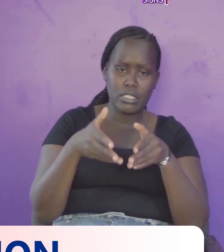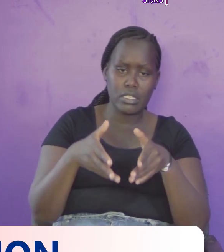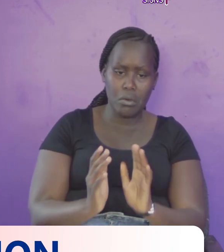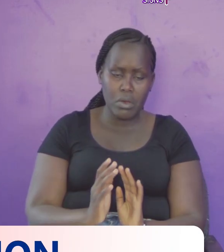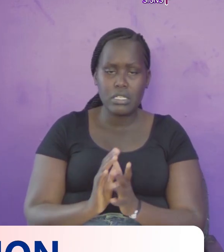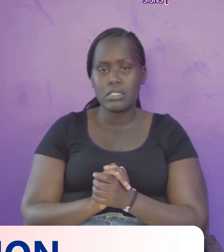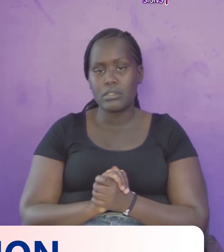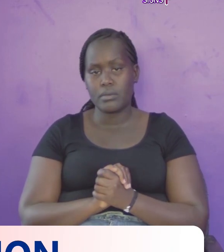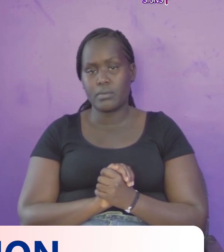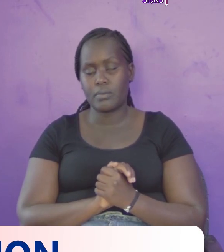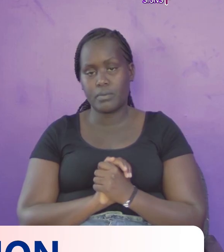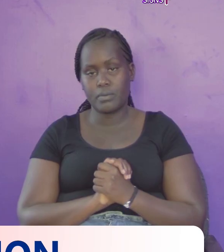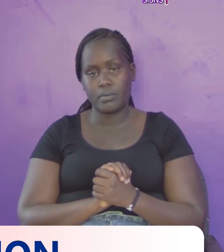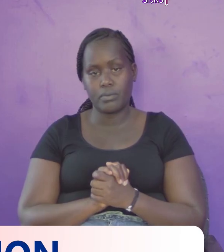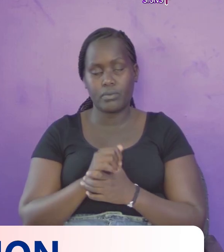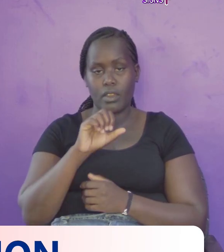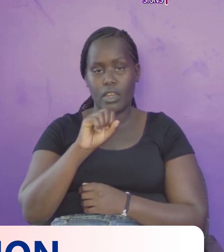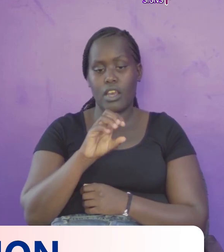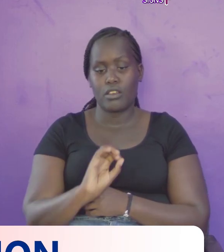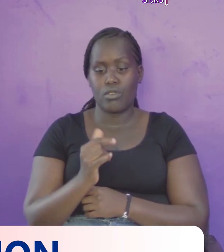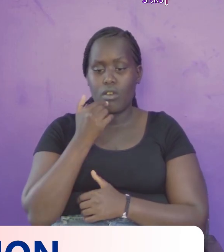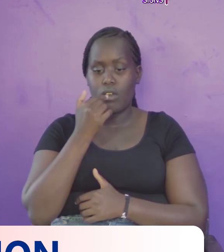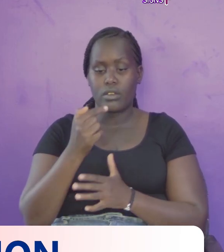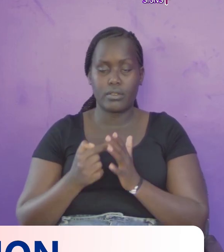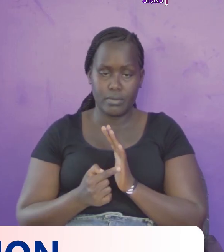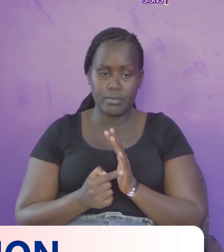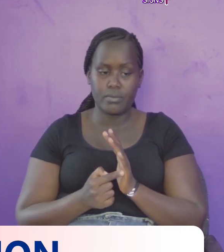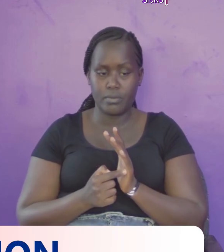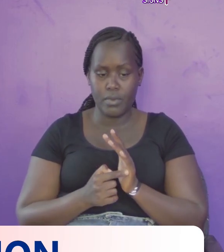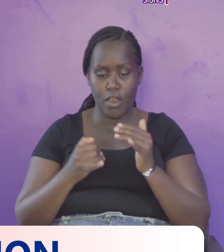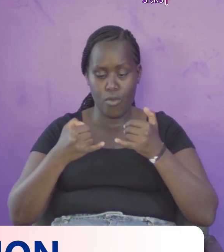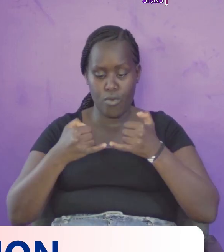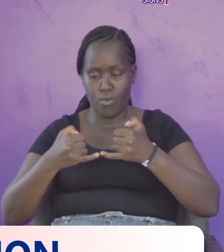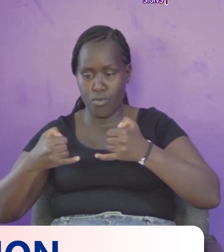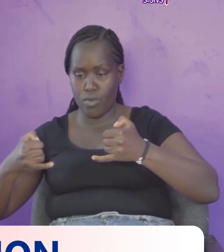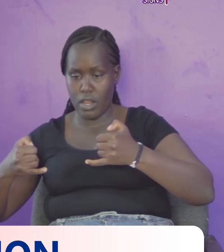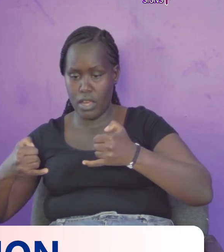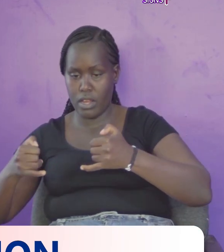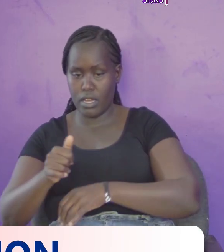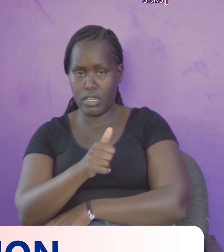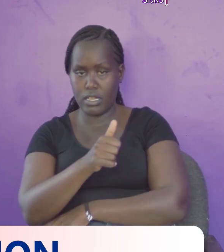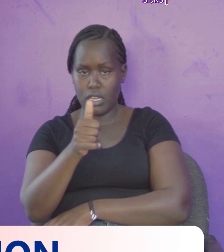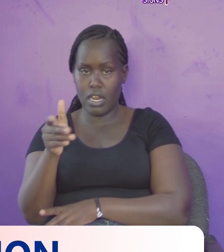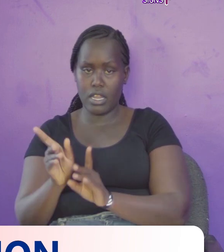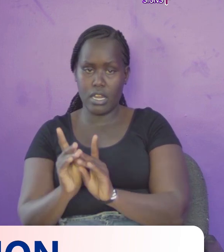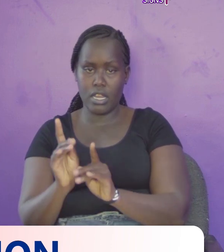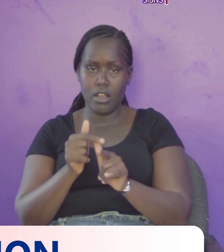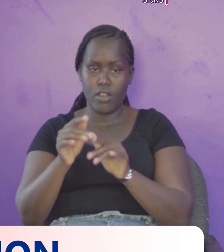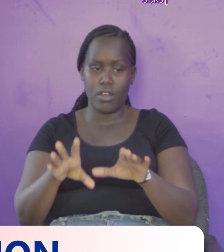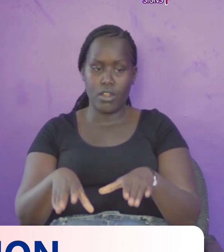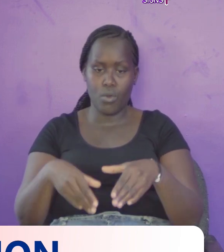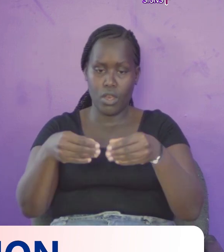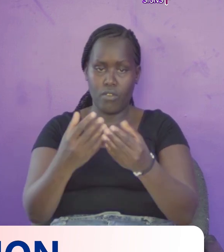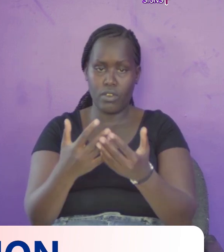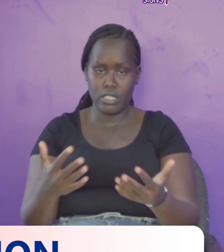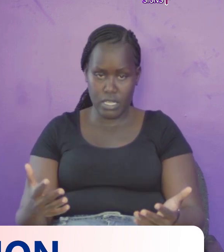that. So akasema, you line up at another gate, you're given something as you leave. Do you know